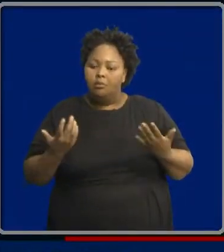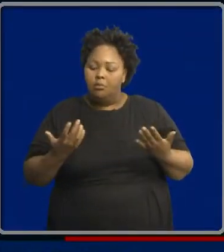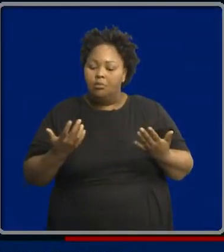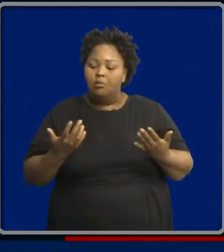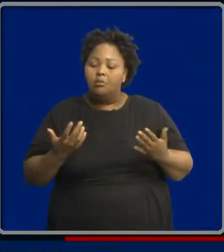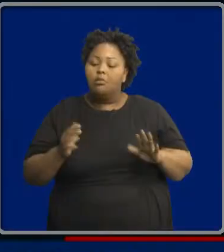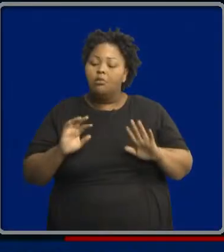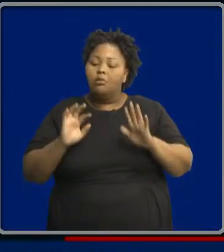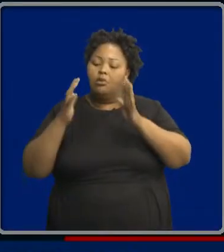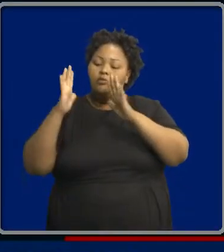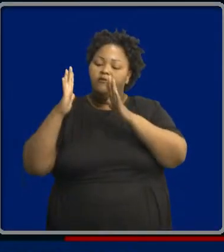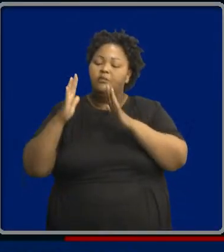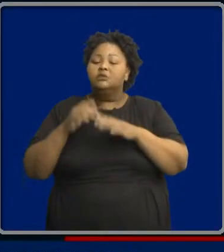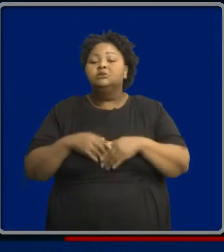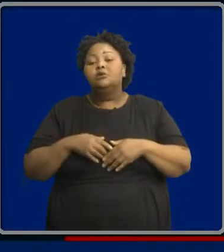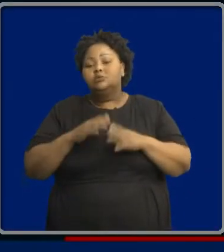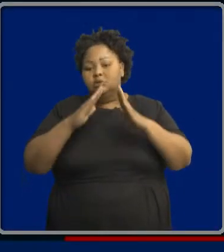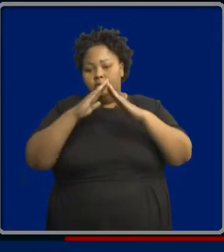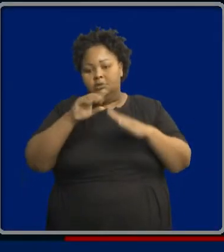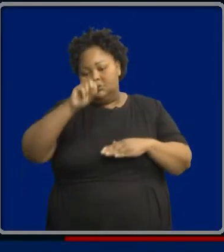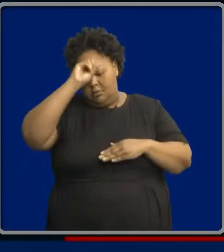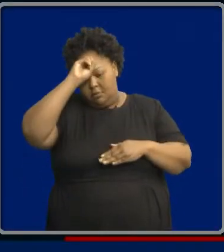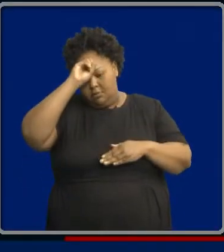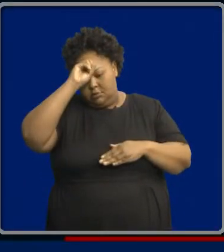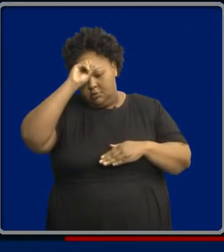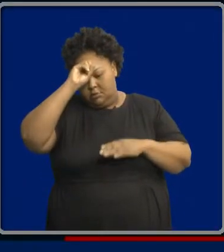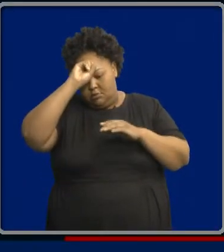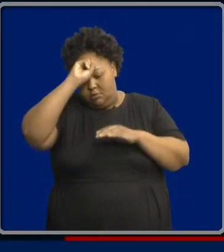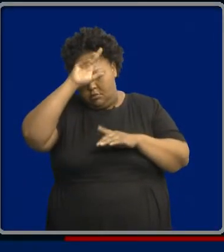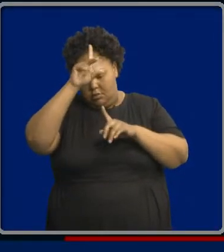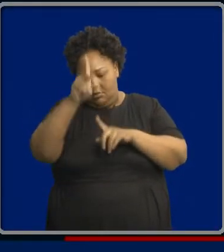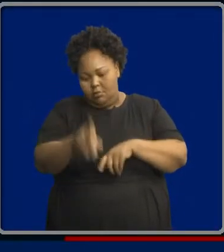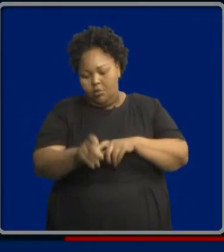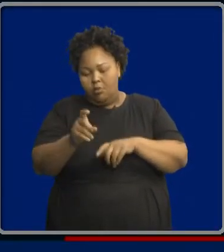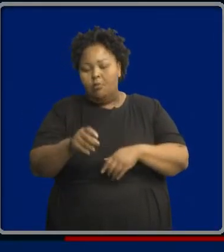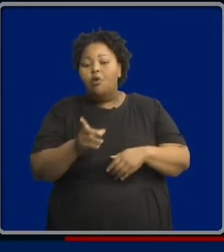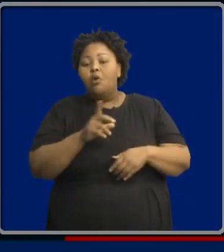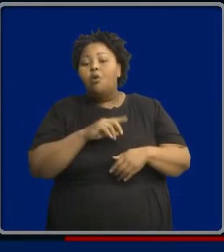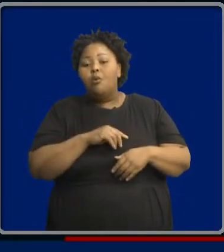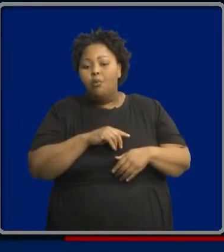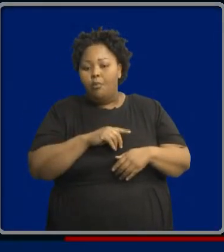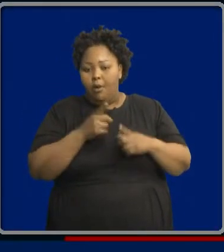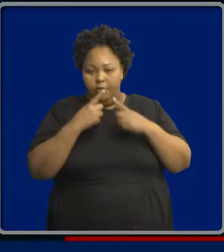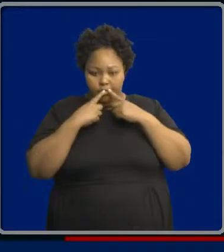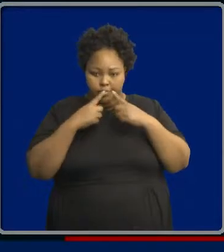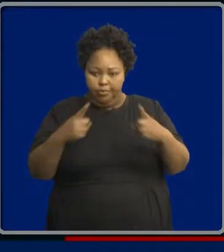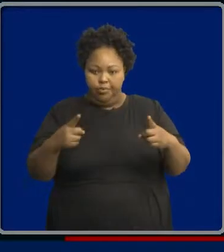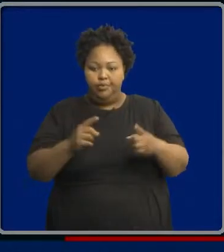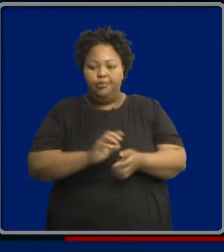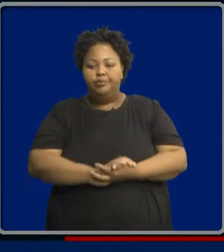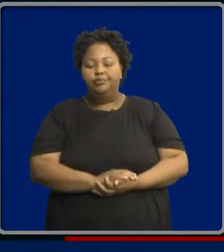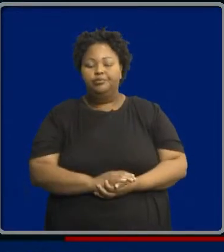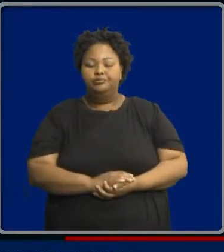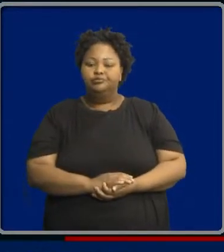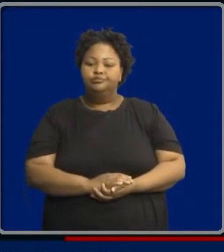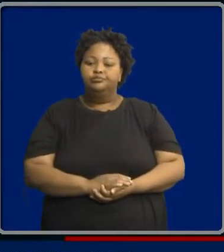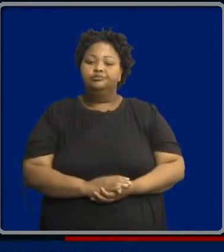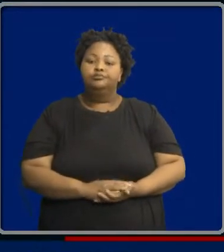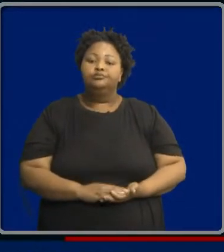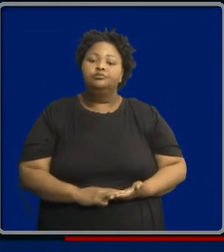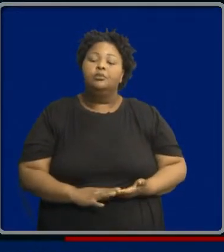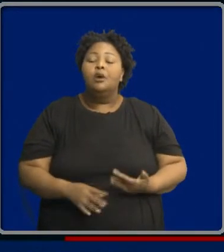imfuyo, kwemuka imithi, kwemuka nje lokuningi mhlambe lokuseceleni kwalomfula. Nalabo mhlambe